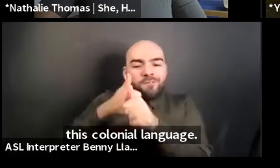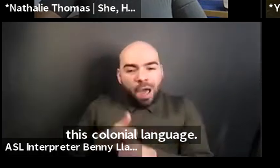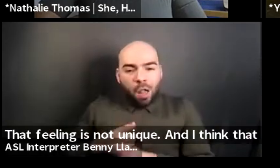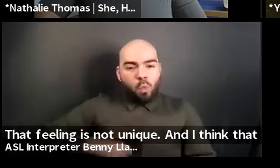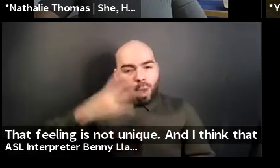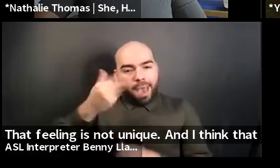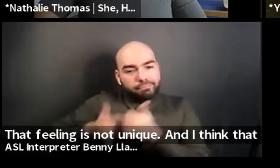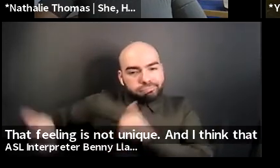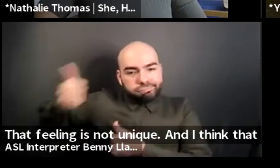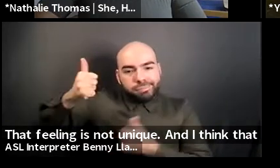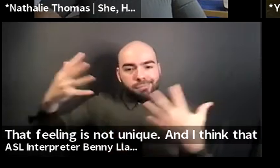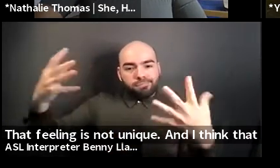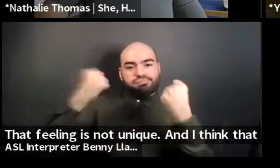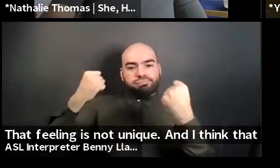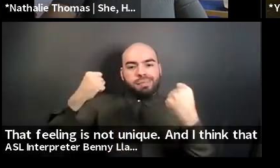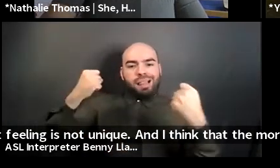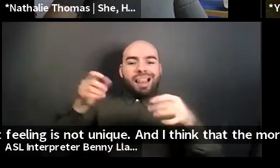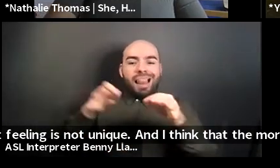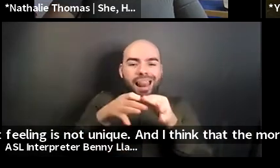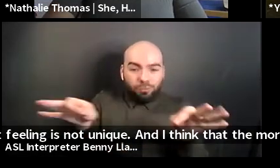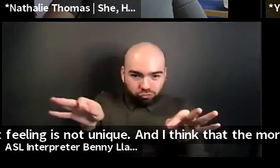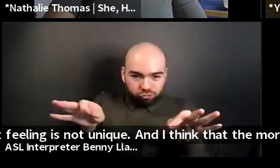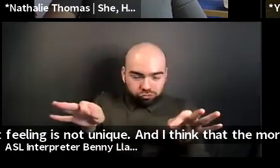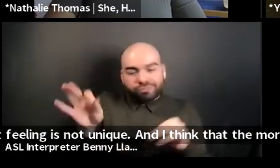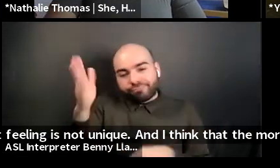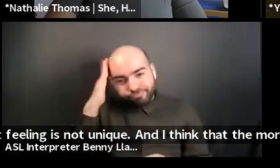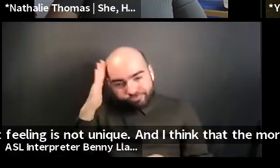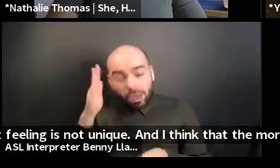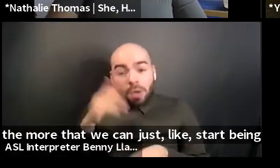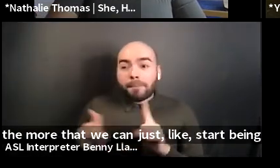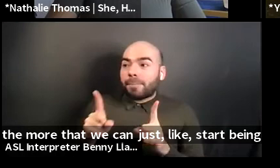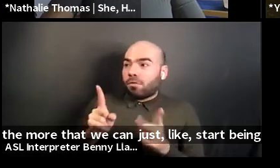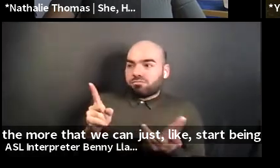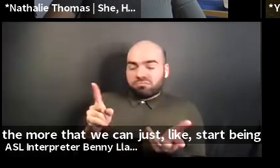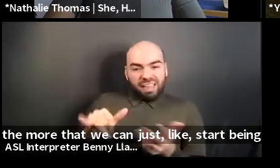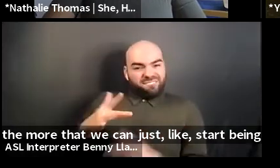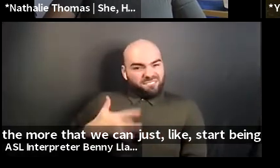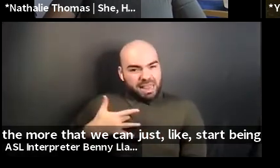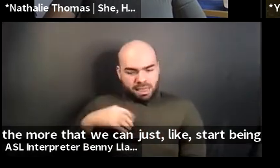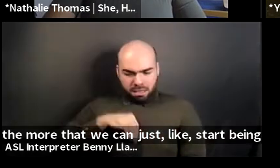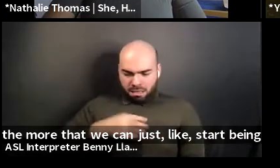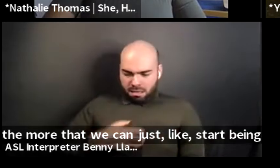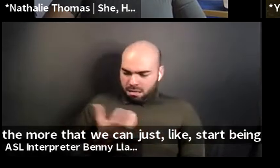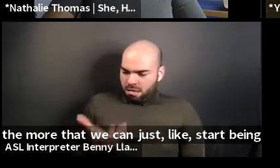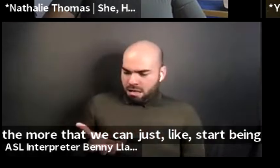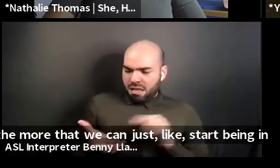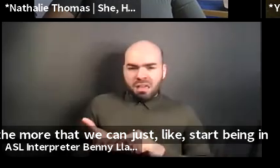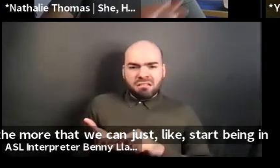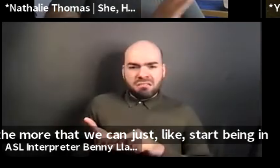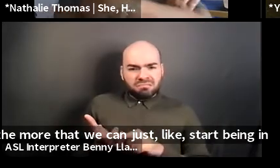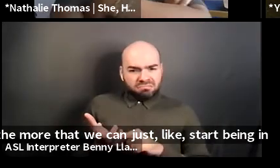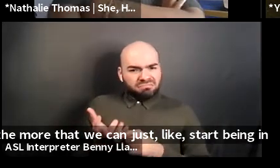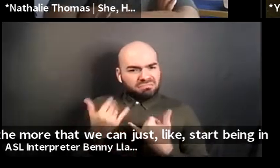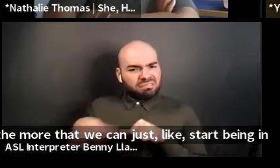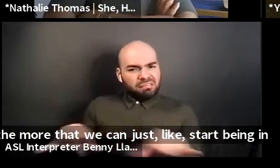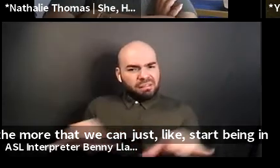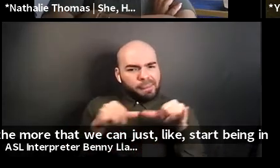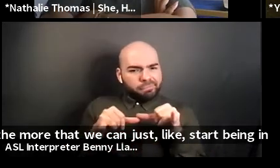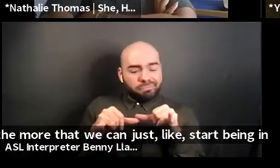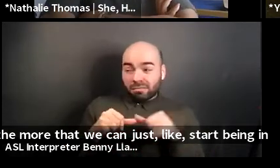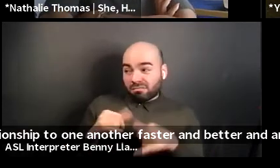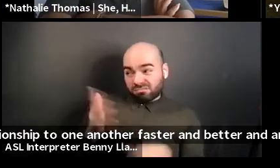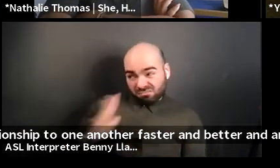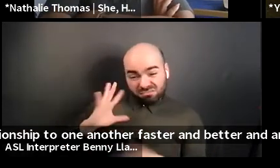more that we can just like start being in relationship to one another faster and better and in ways